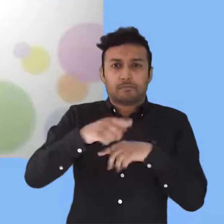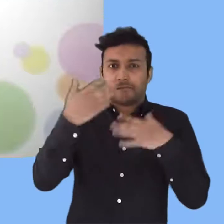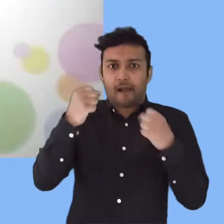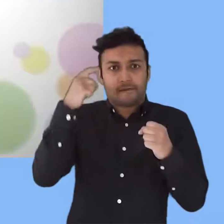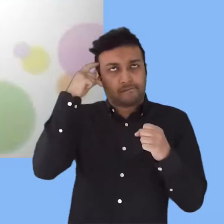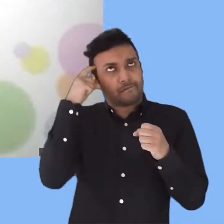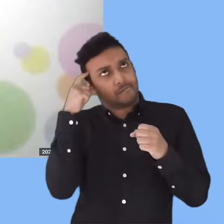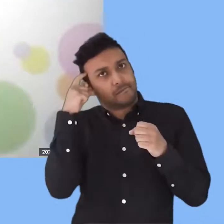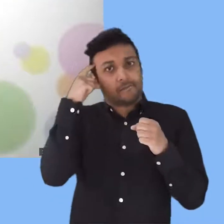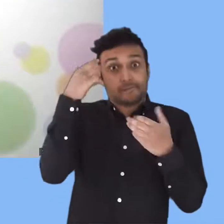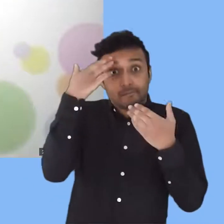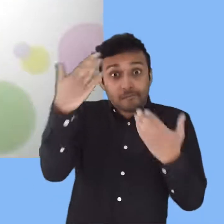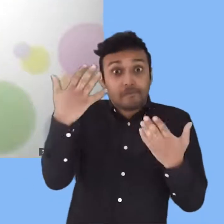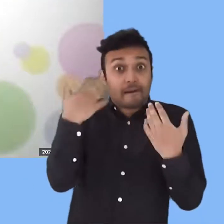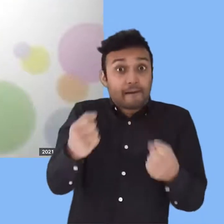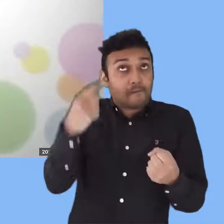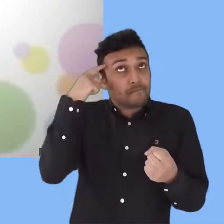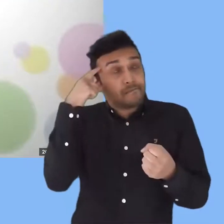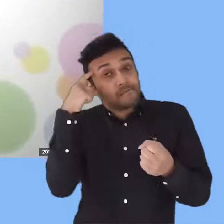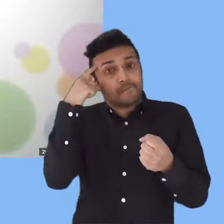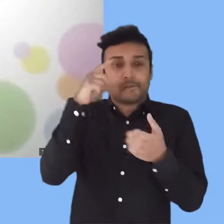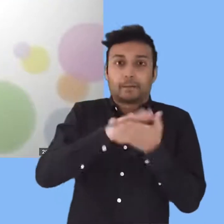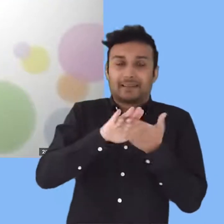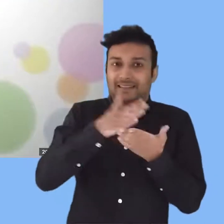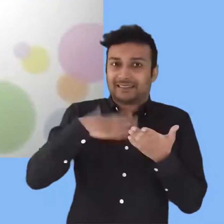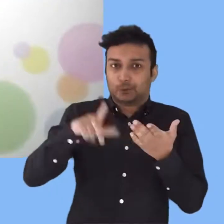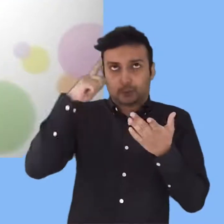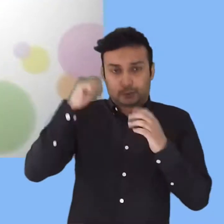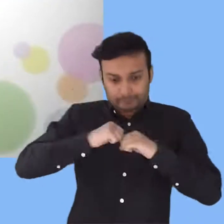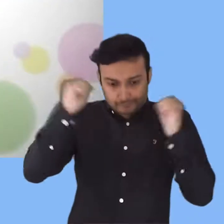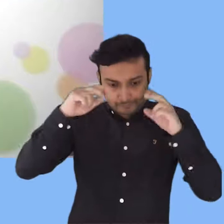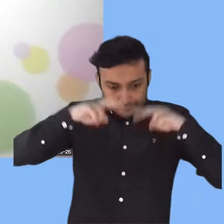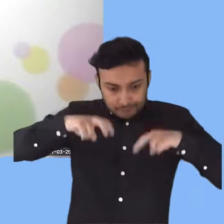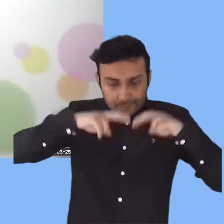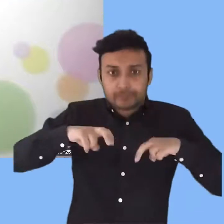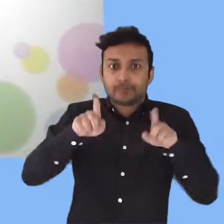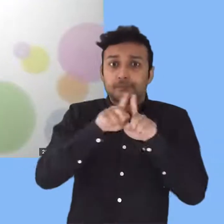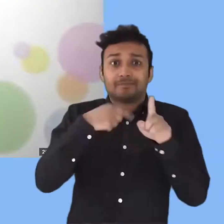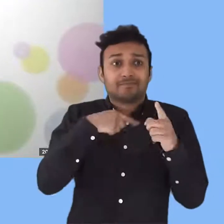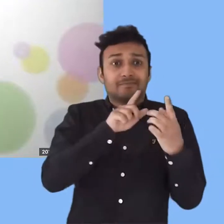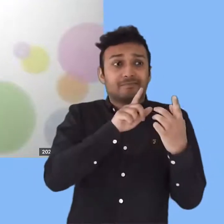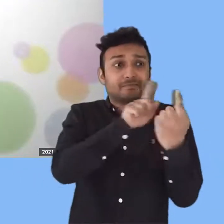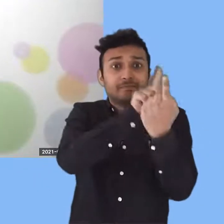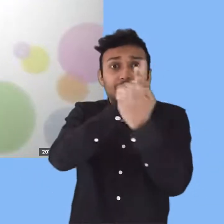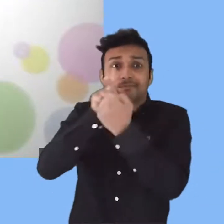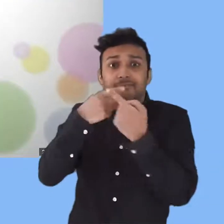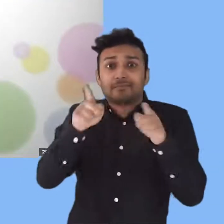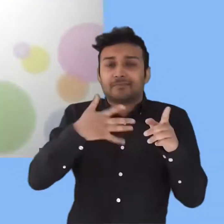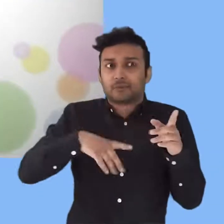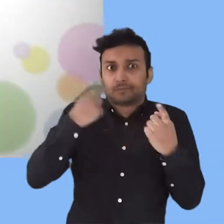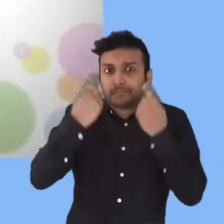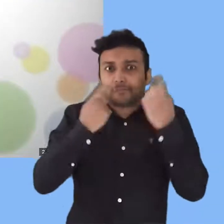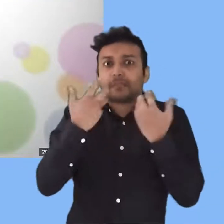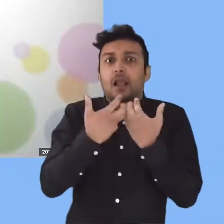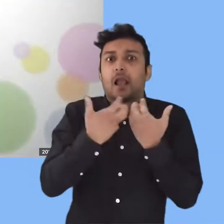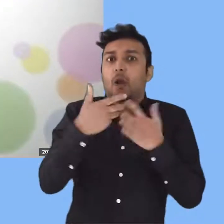and how each of us are products of our experiences and our encounters with others. There's much to do. As an organisation, we